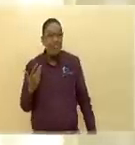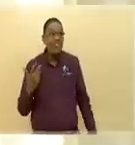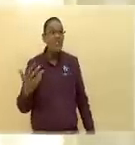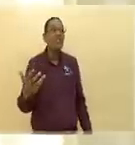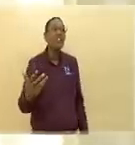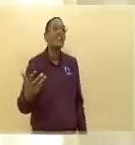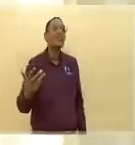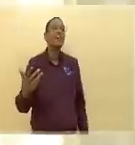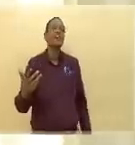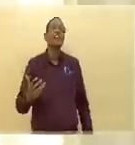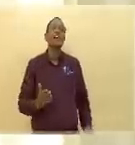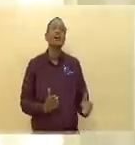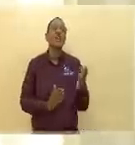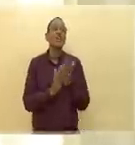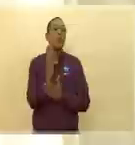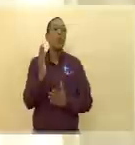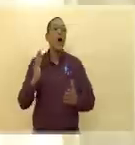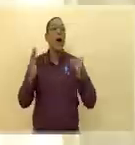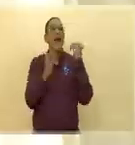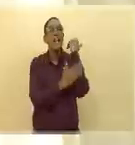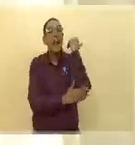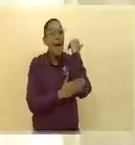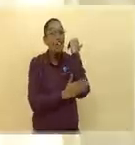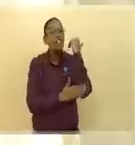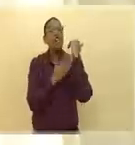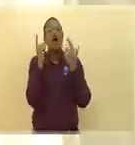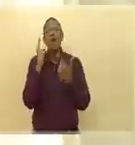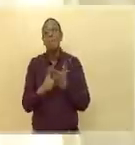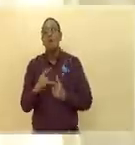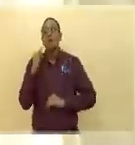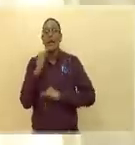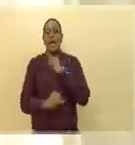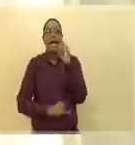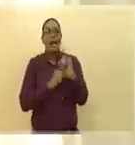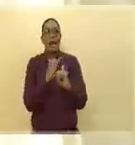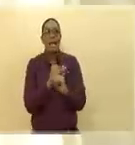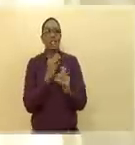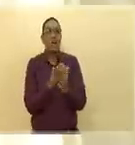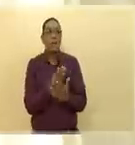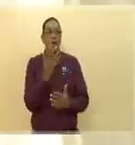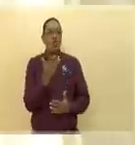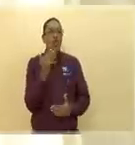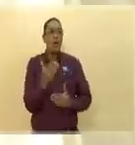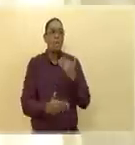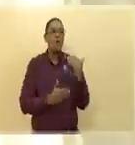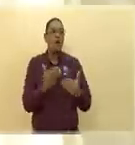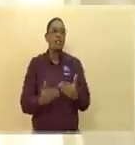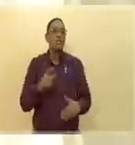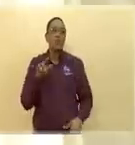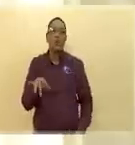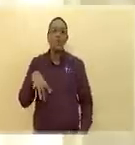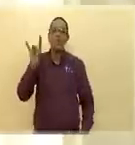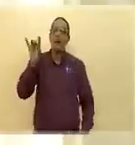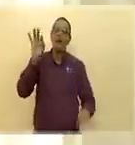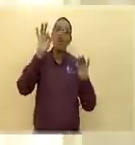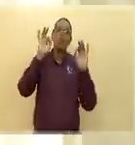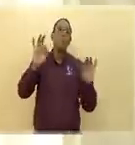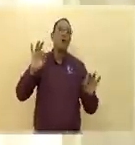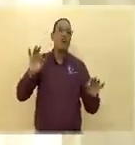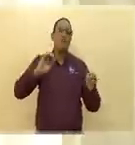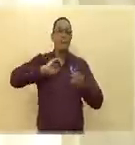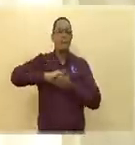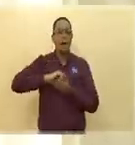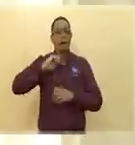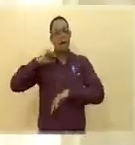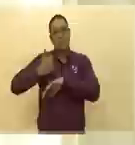put us through a national and international procurement process to find the perfect